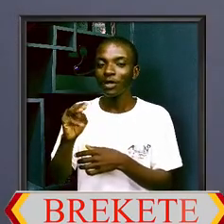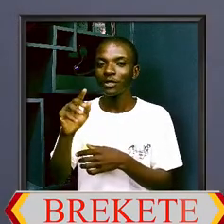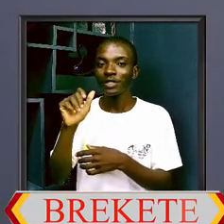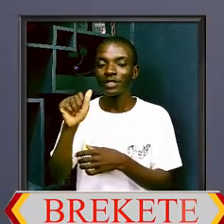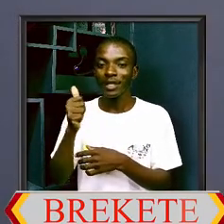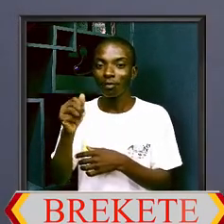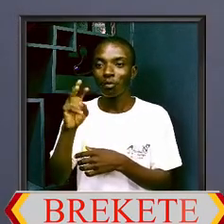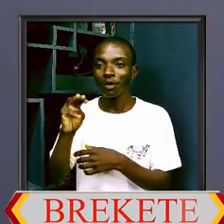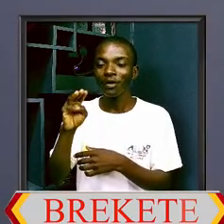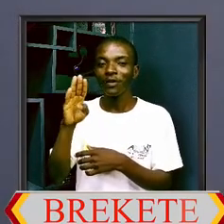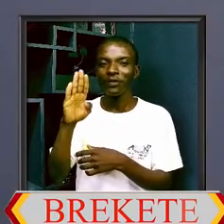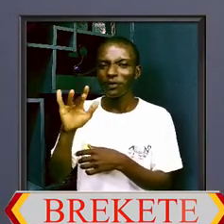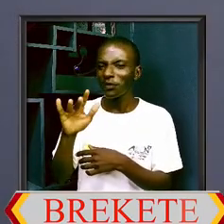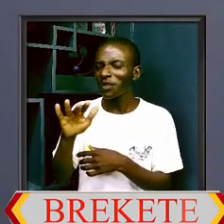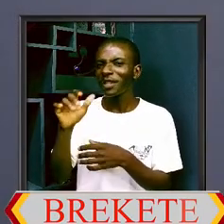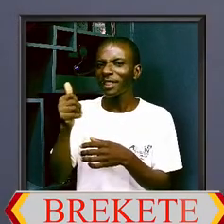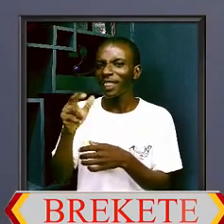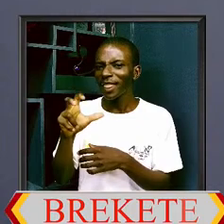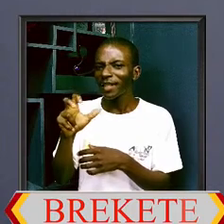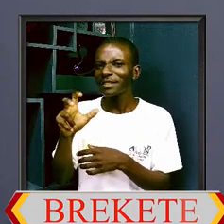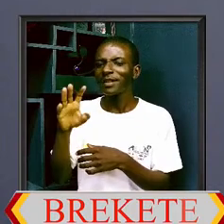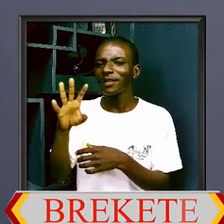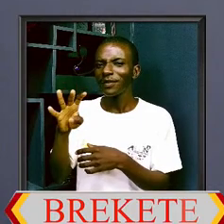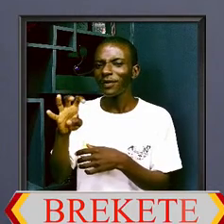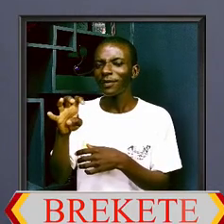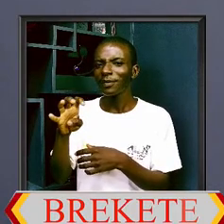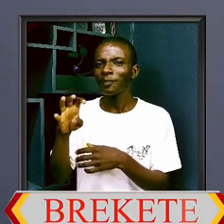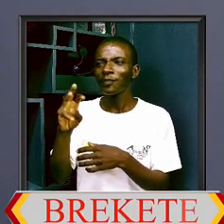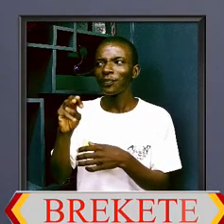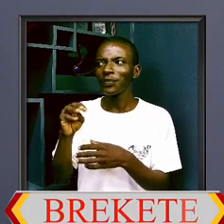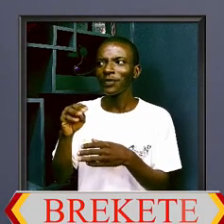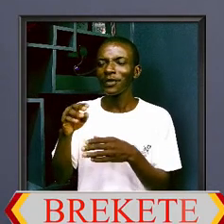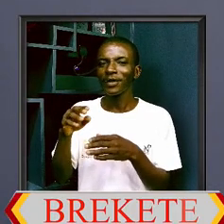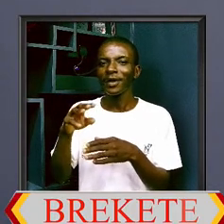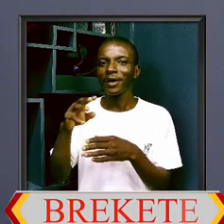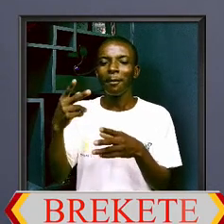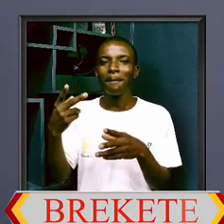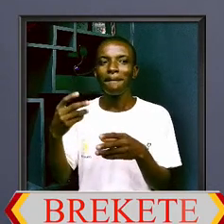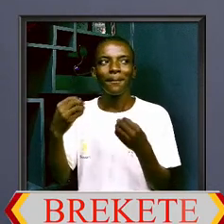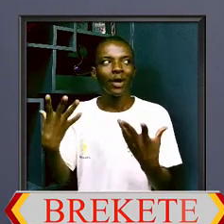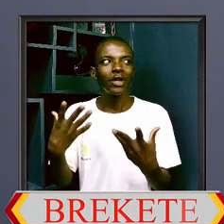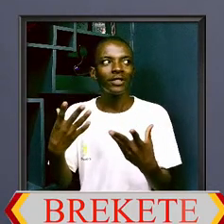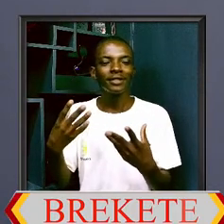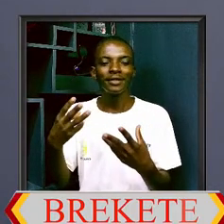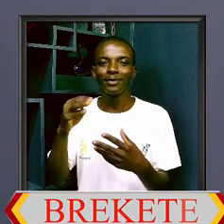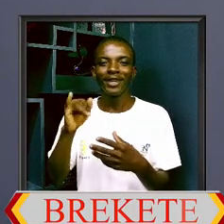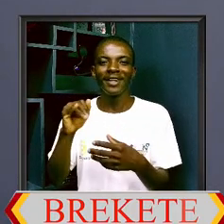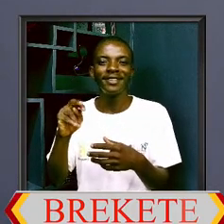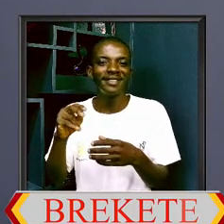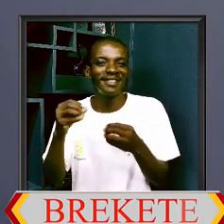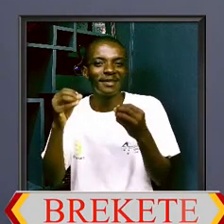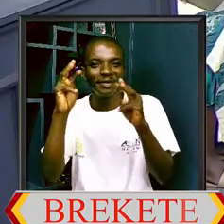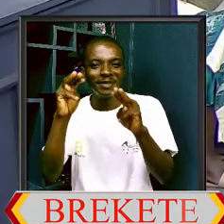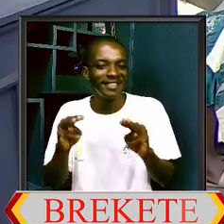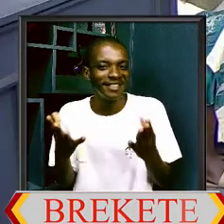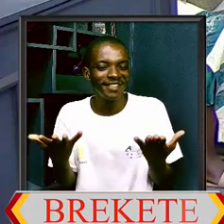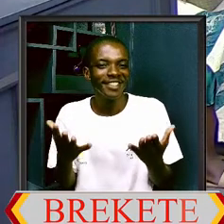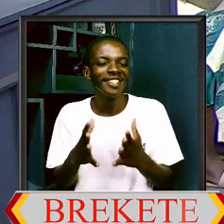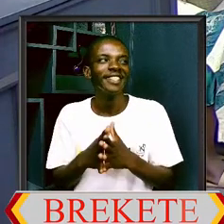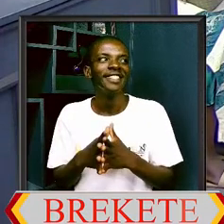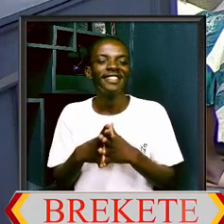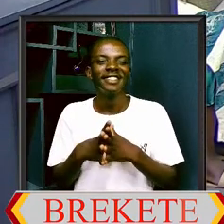million 15 million 20 million 30 million 40 million now oh mul millionaire